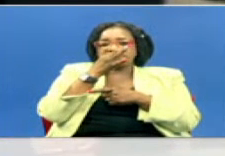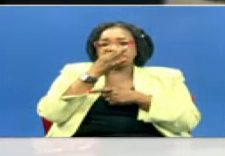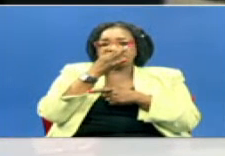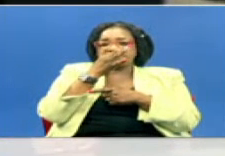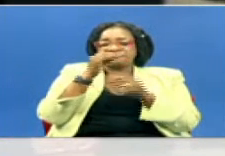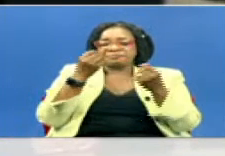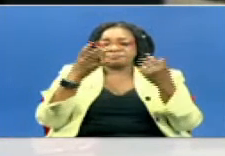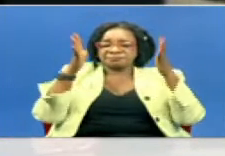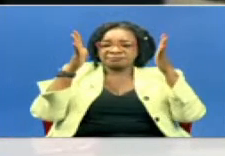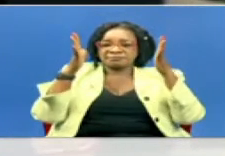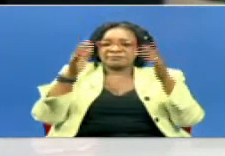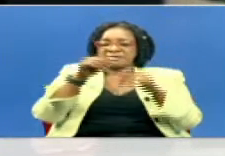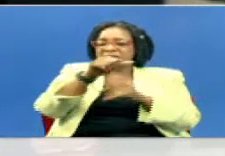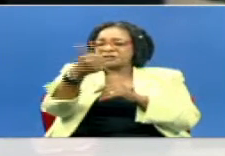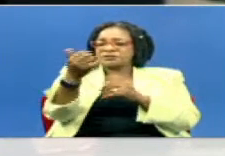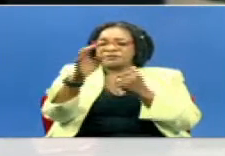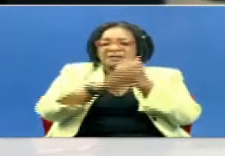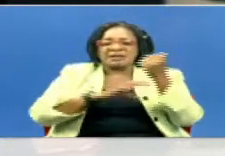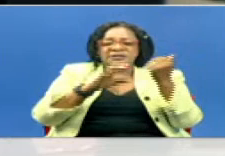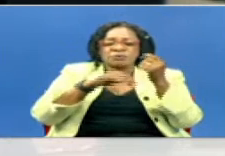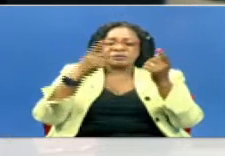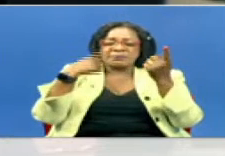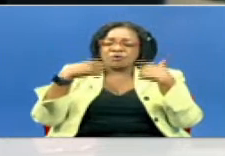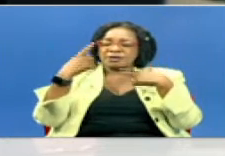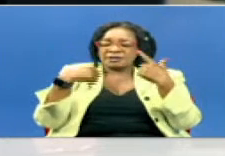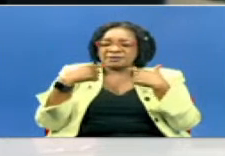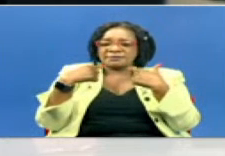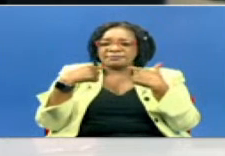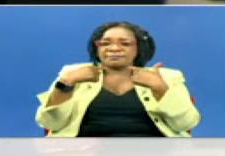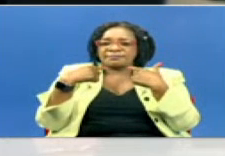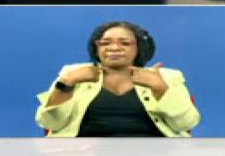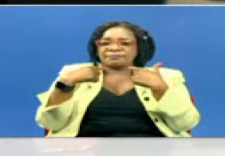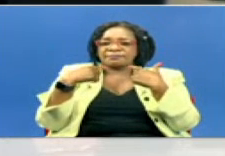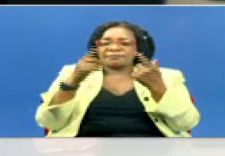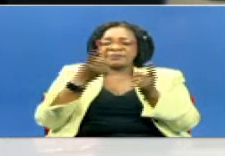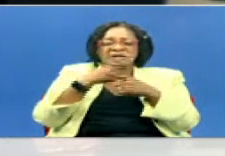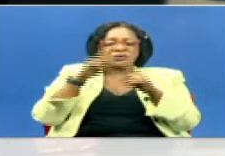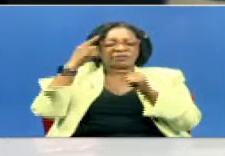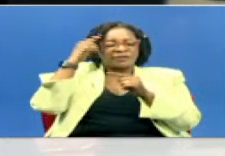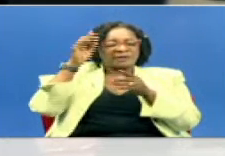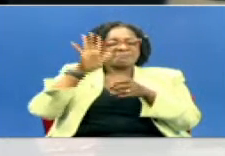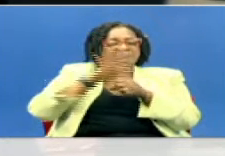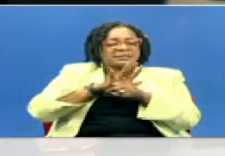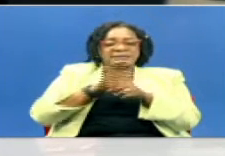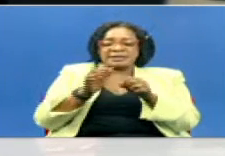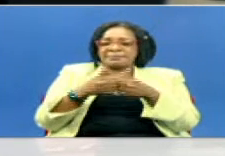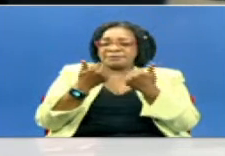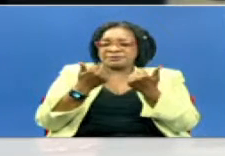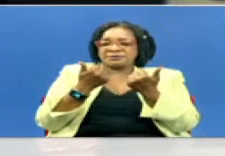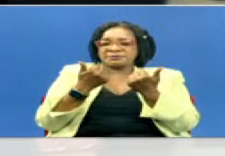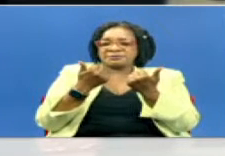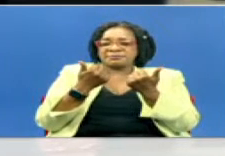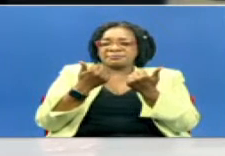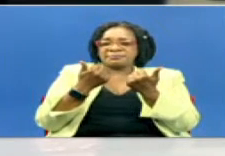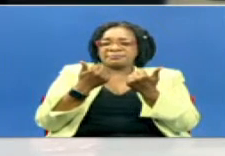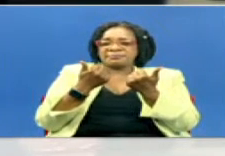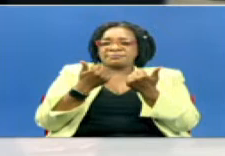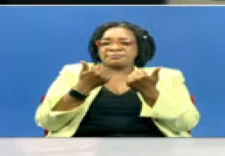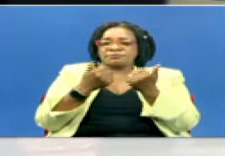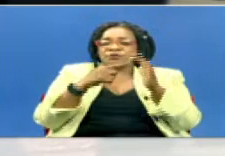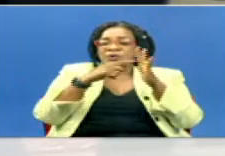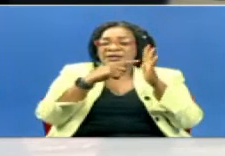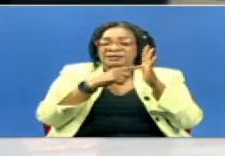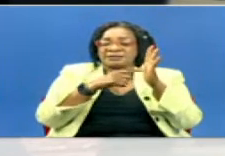celebrations, the rest of the country was in mourning. And I don't think much has happened, because to highlight that